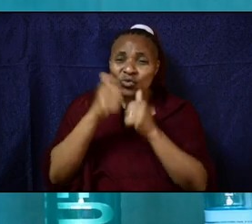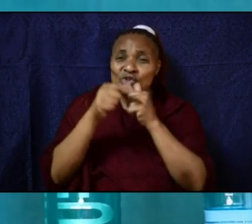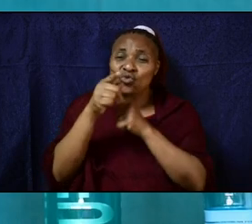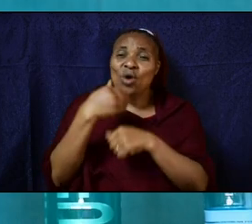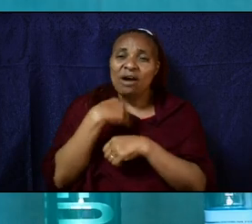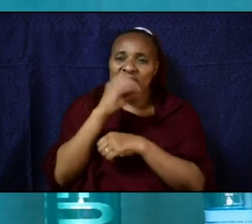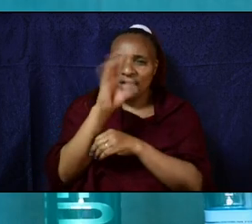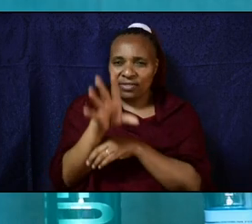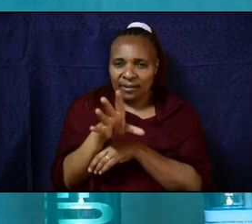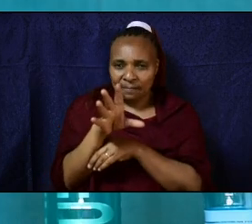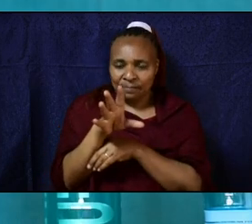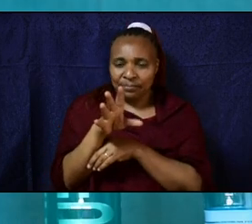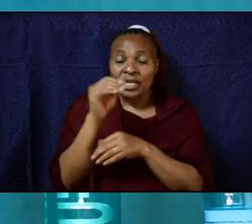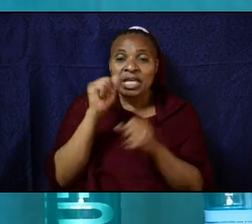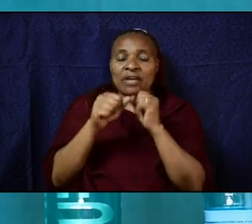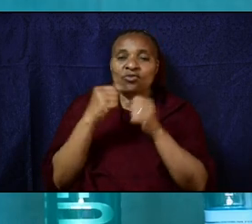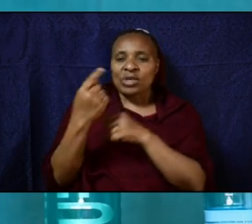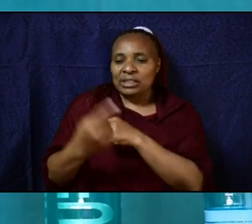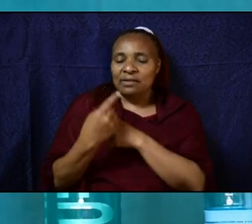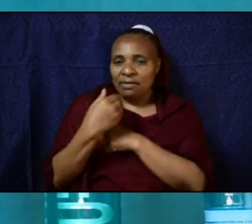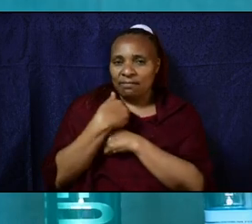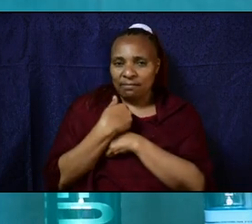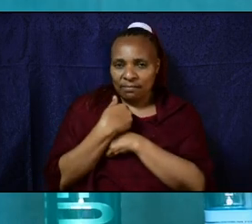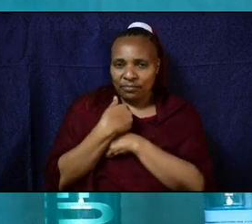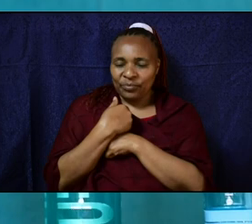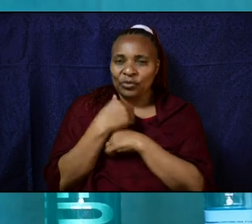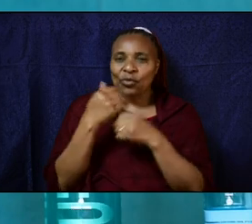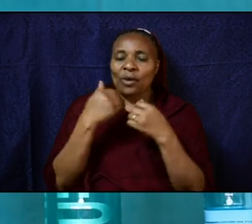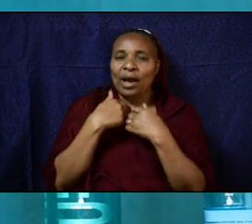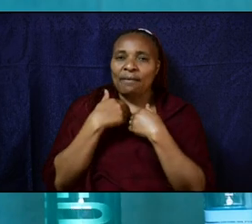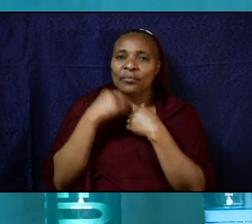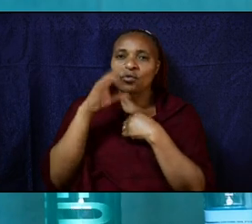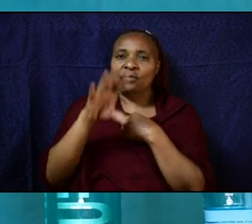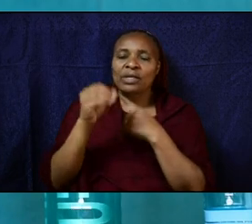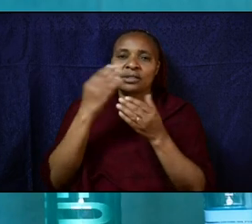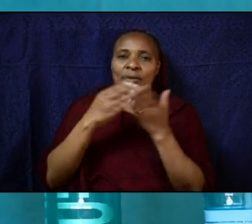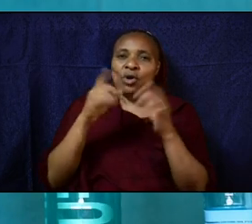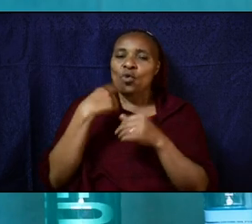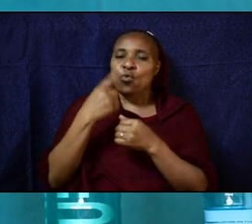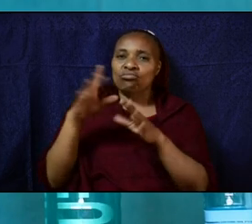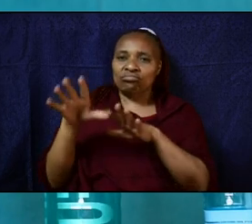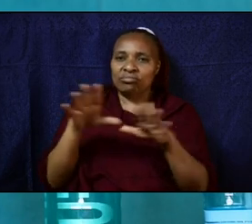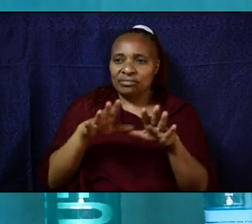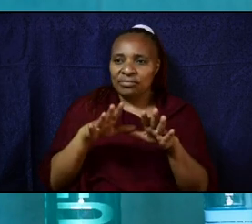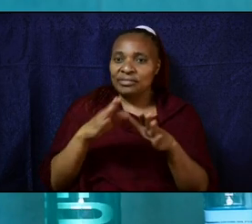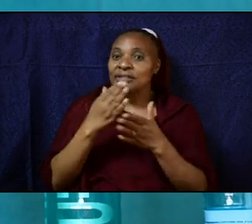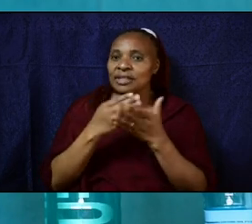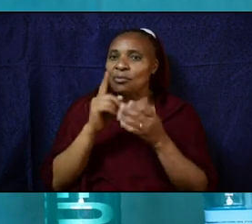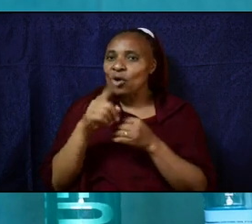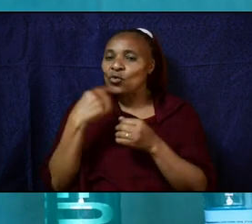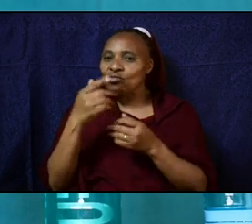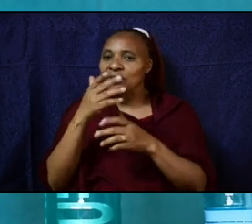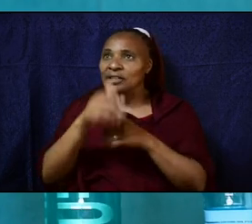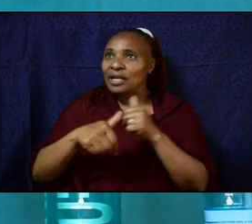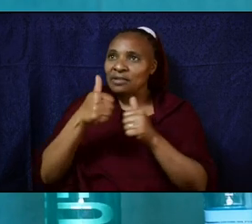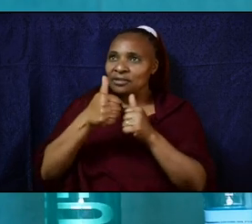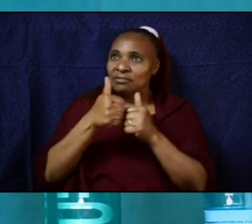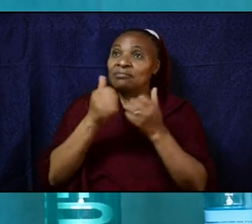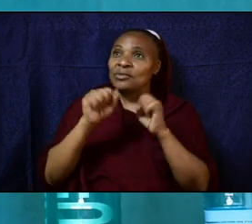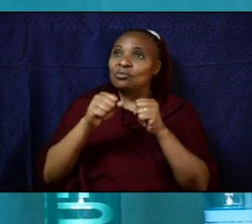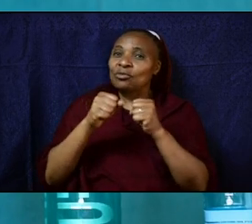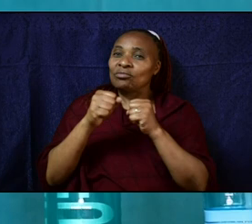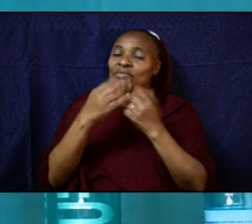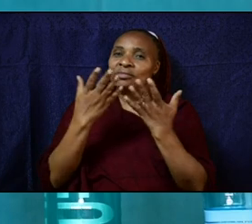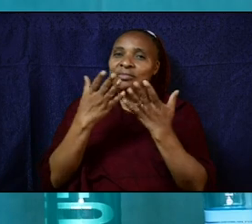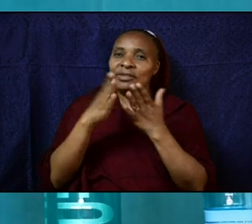Okay? If you're selfless, you have to find someone who's selfless. If you find someone who's selfish, you're going to